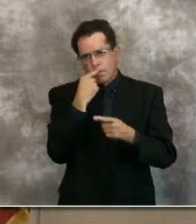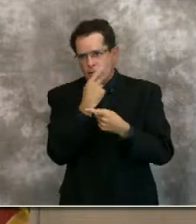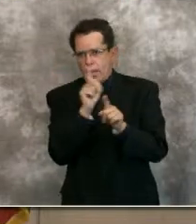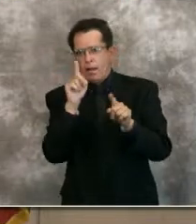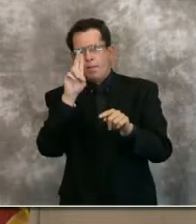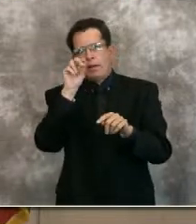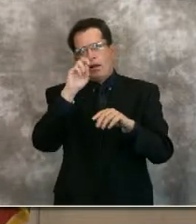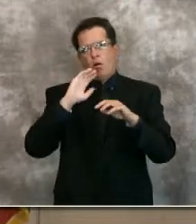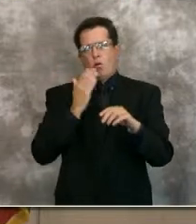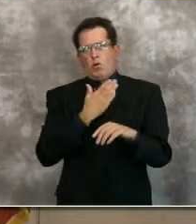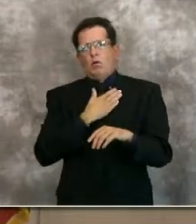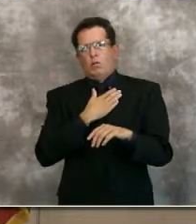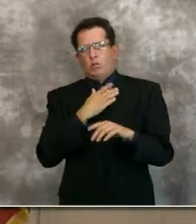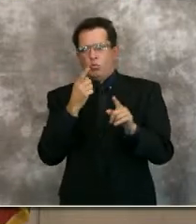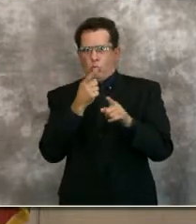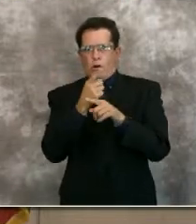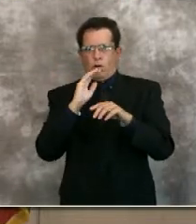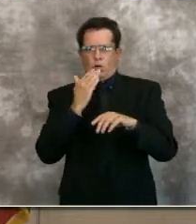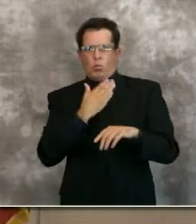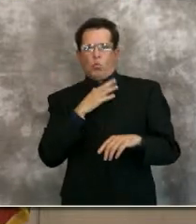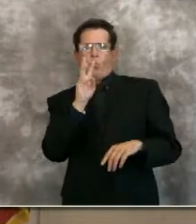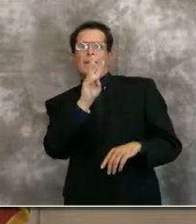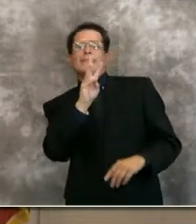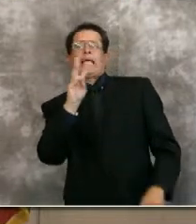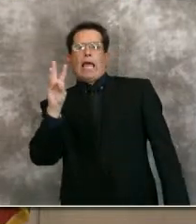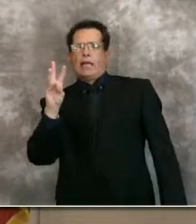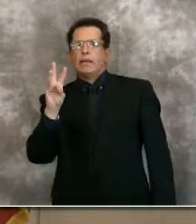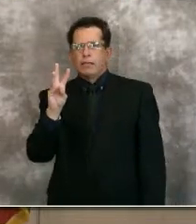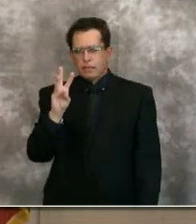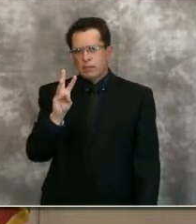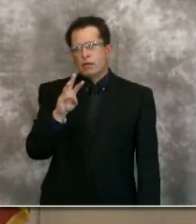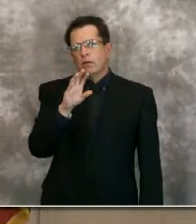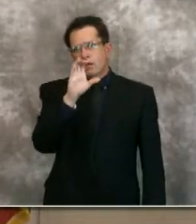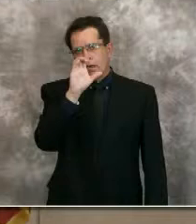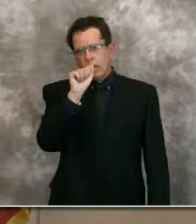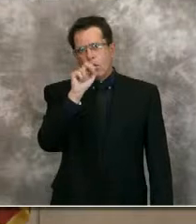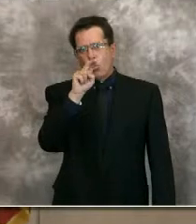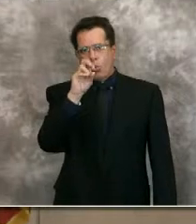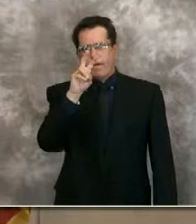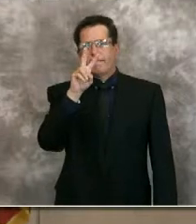be updated on a regular basis on our coronavirus website, which is